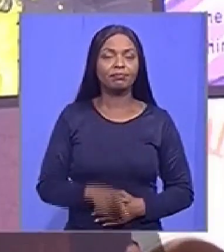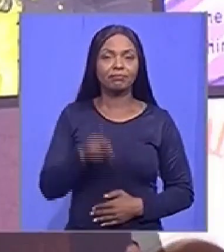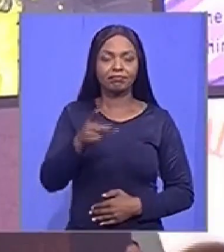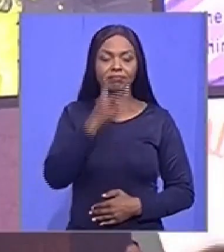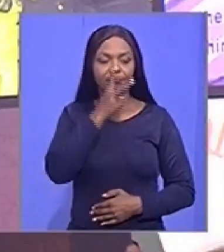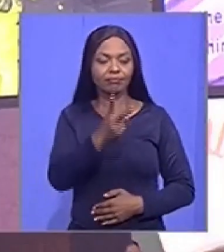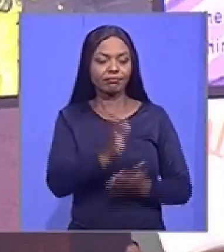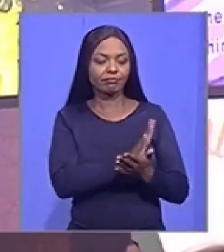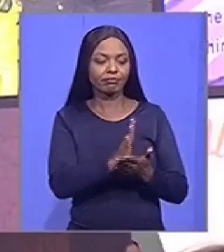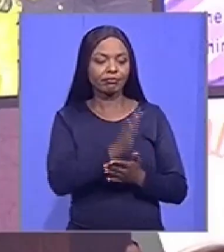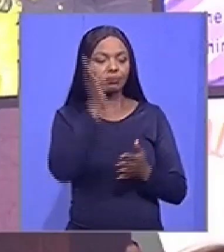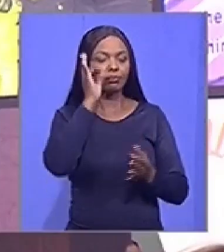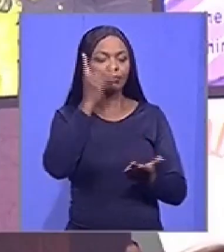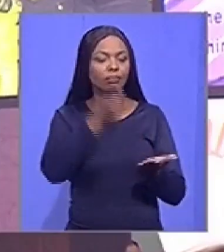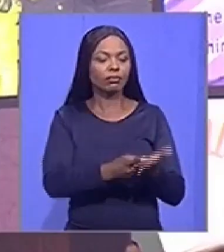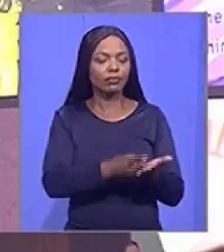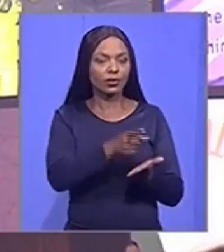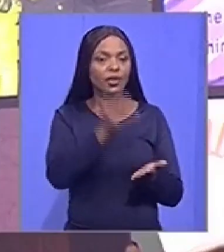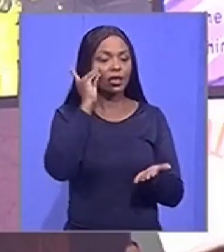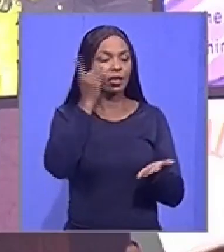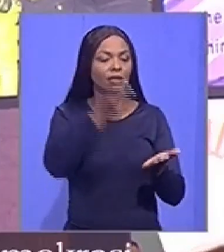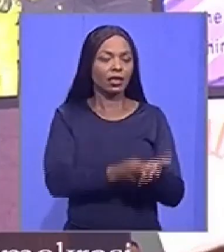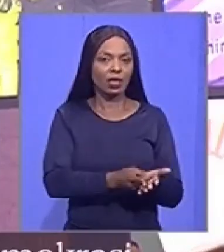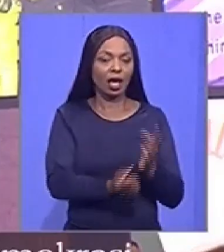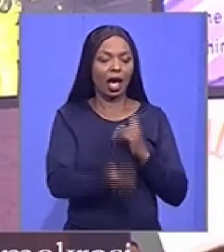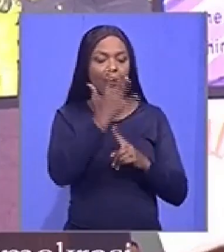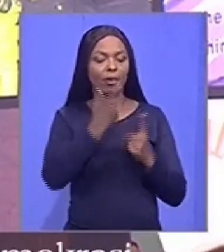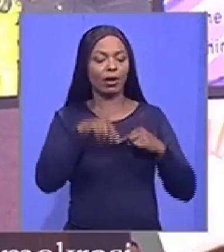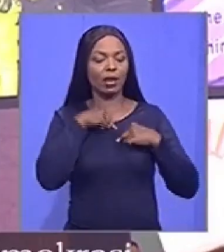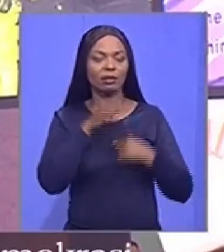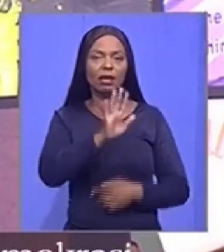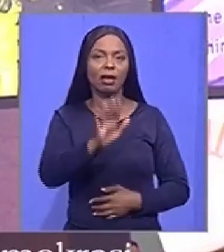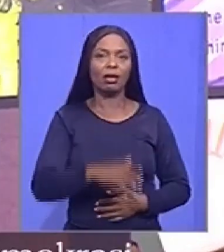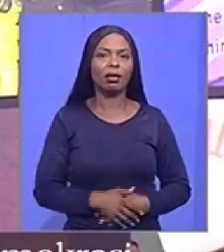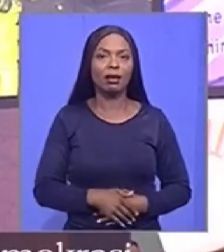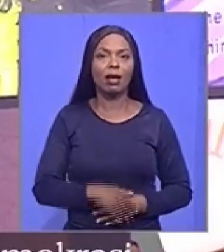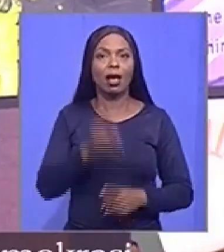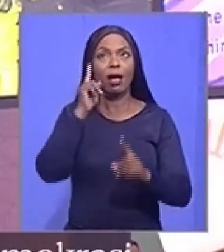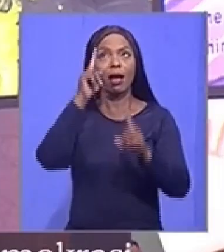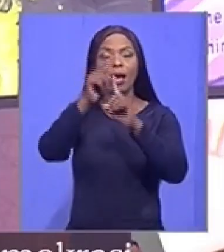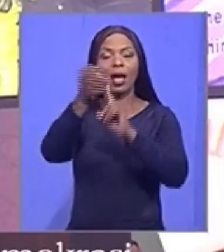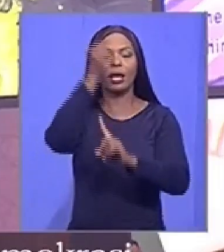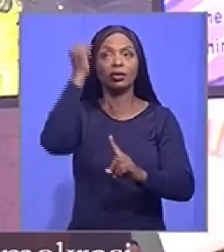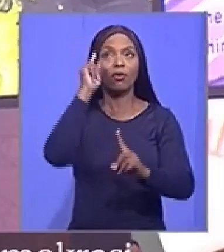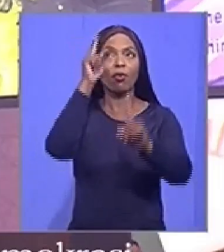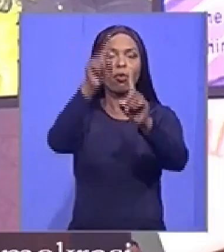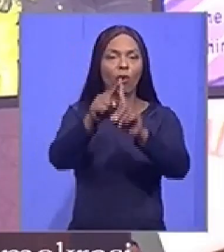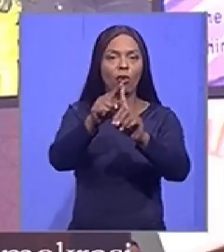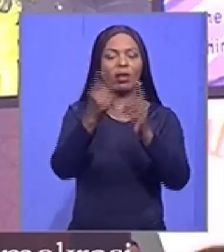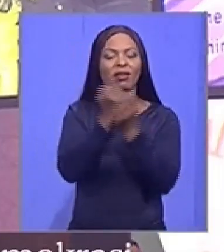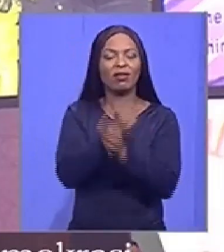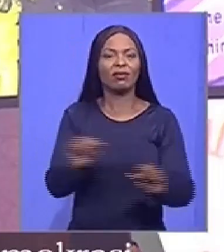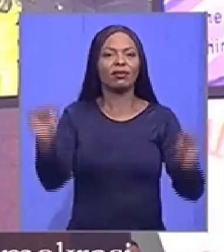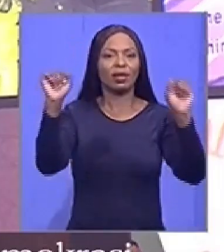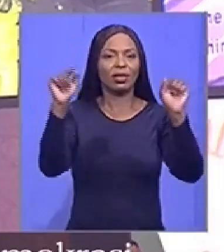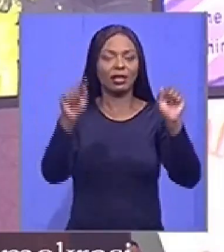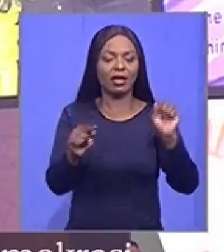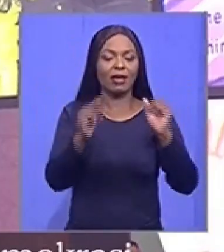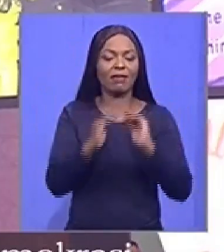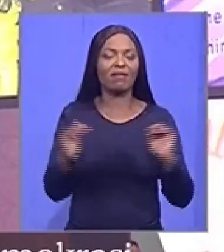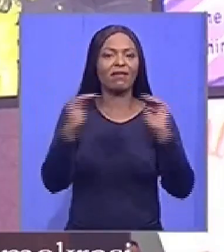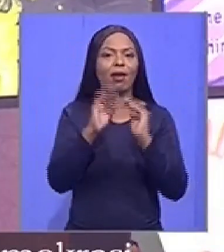let others make decisions that will affect us all. In order to achieve this goal of free and fair elections, we